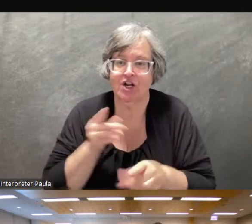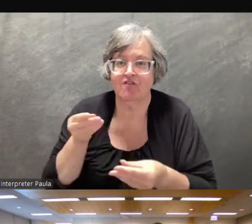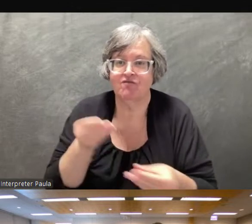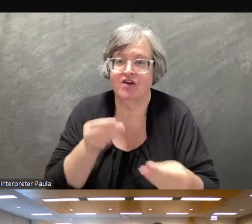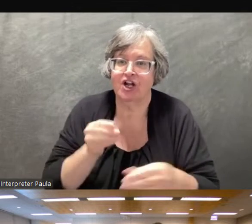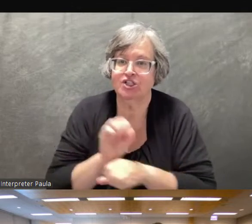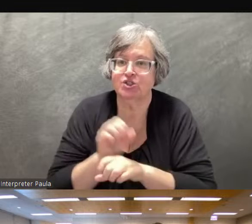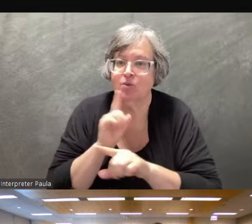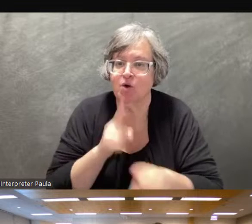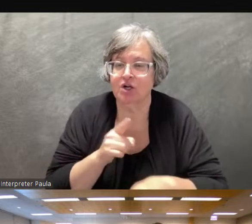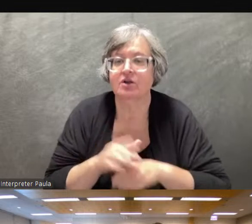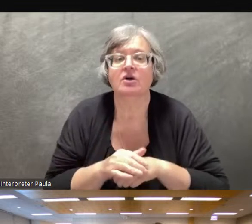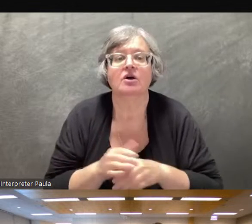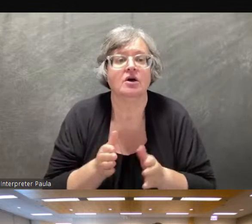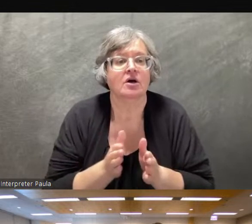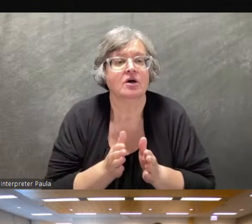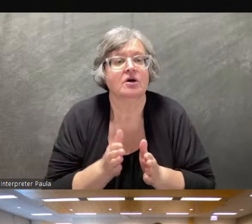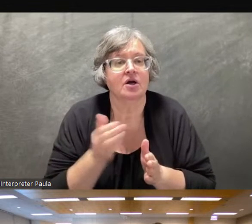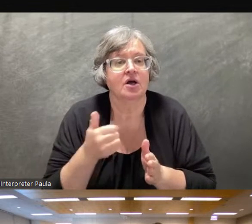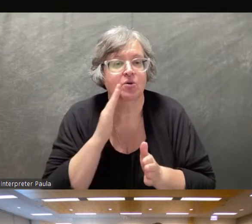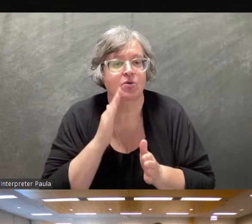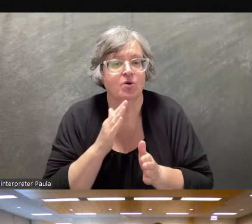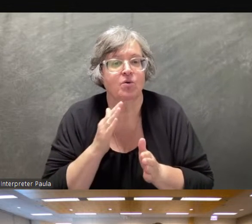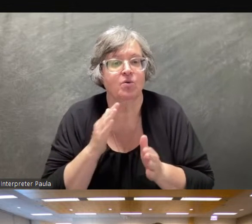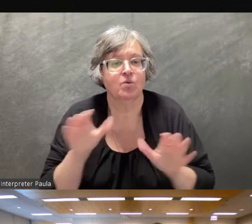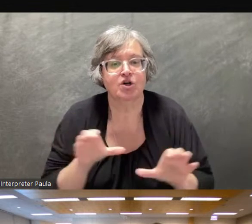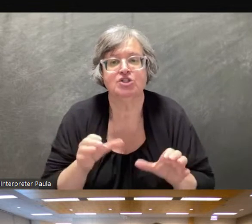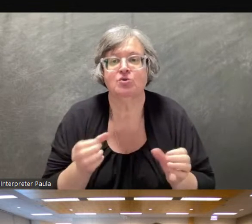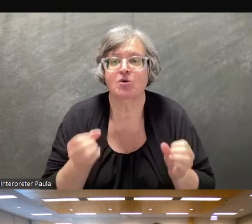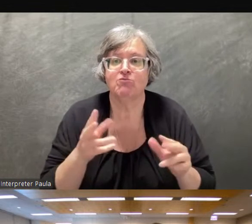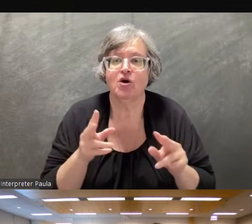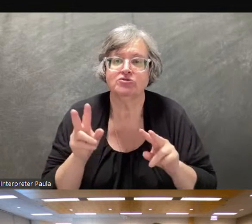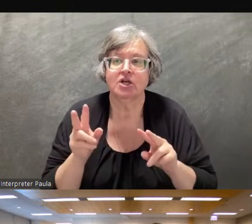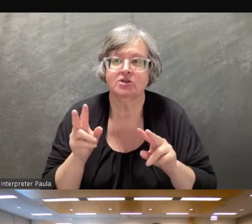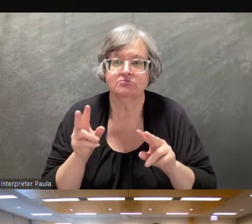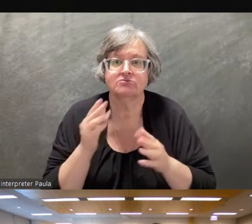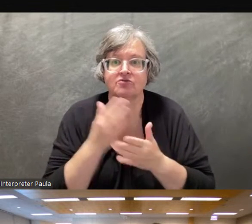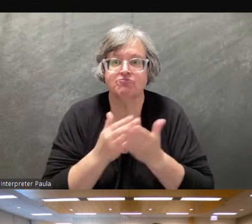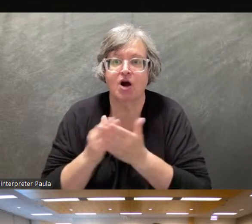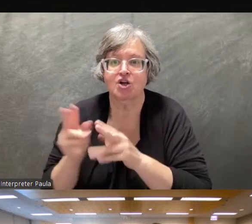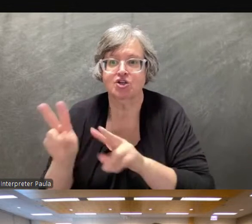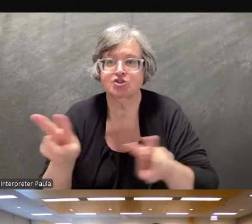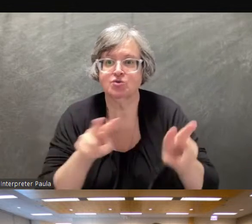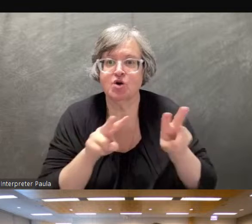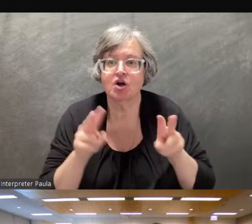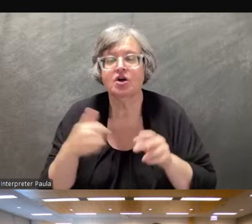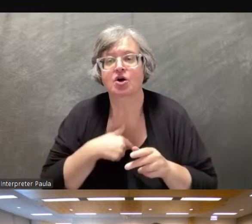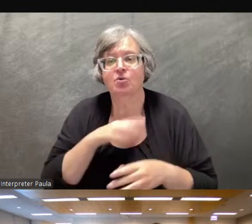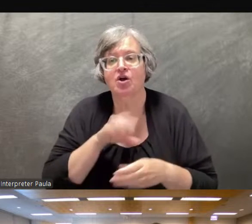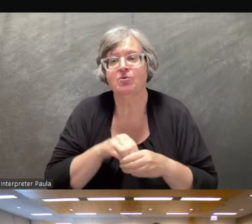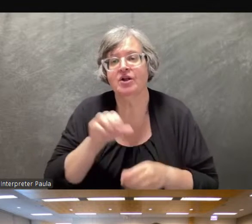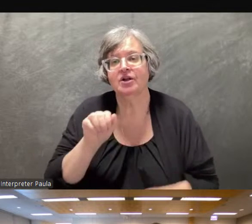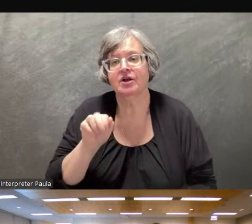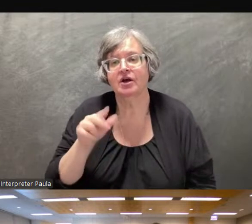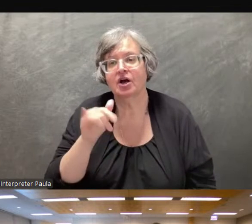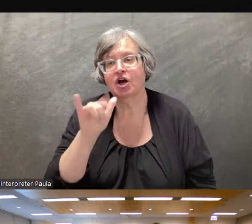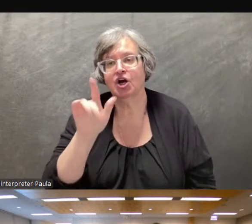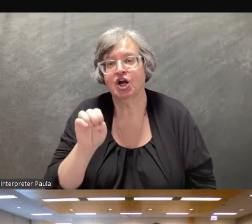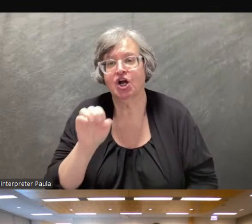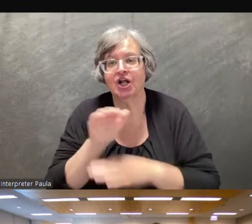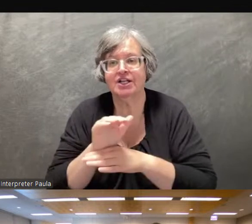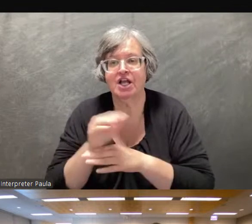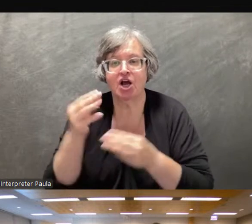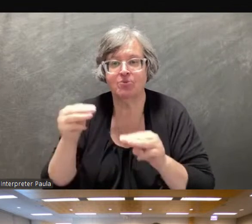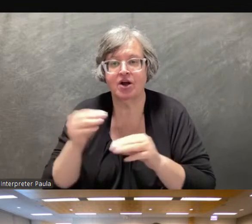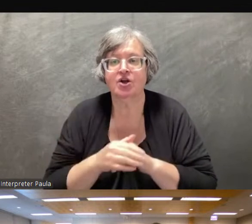They asked to highlight it, and so we were able to oblige a multi-phase tour of it. We participated in local events such as Argyle Night Market, the Edgewater Farmers